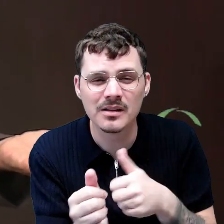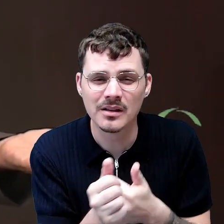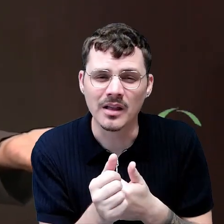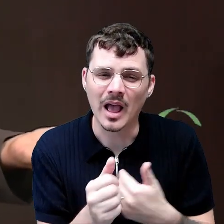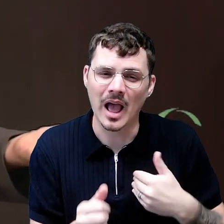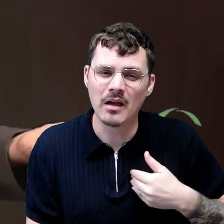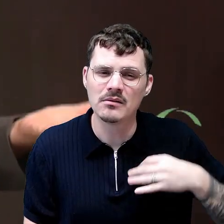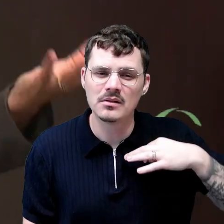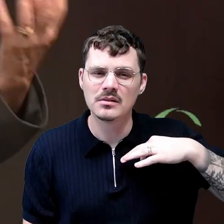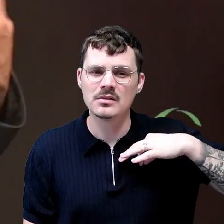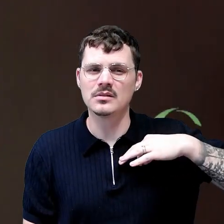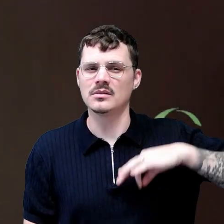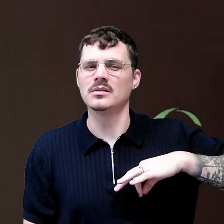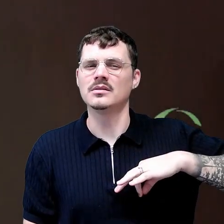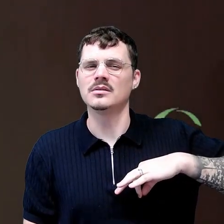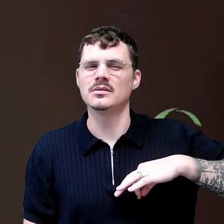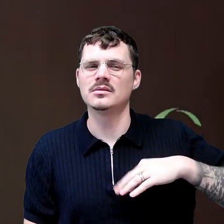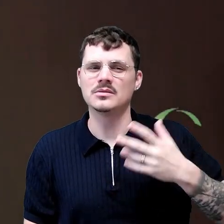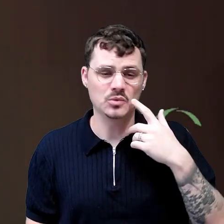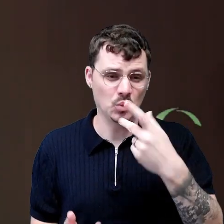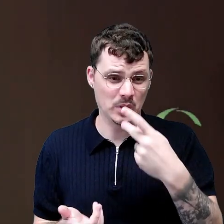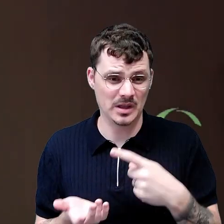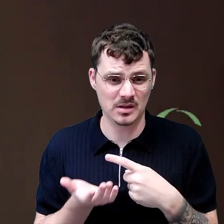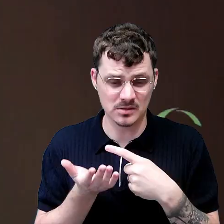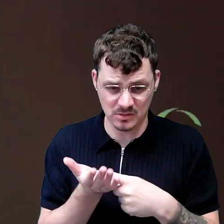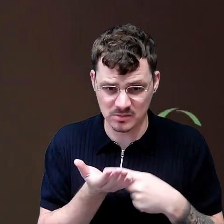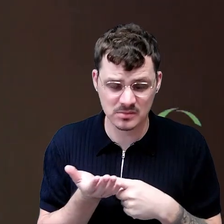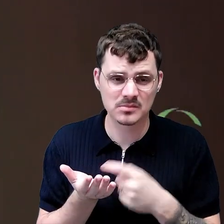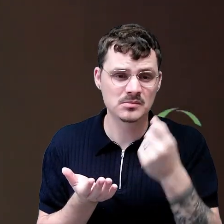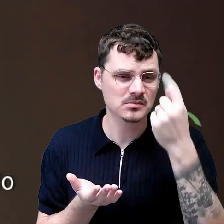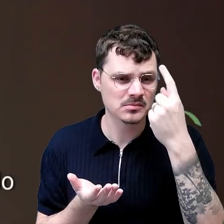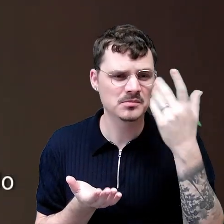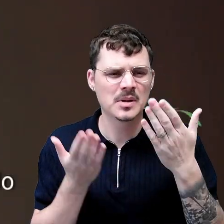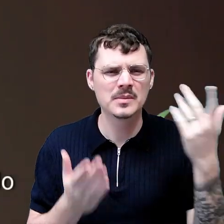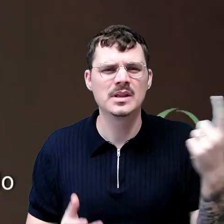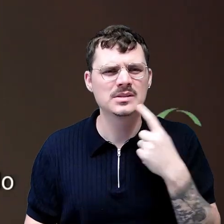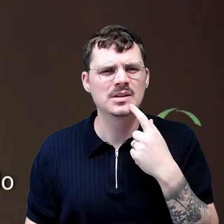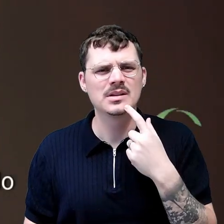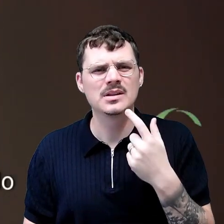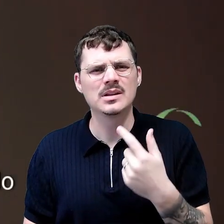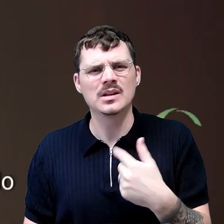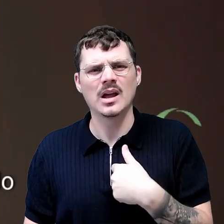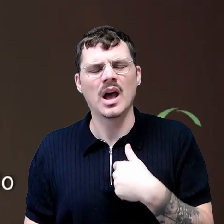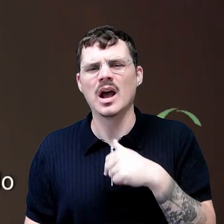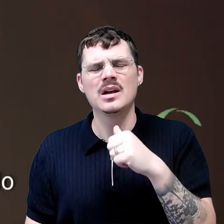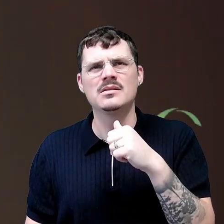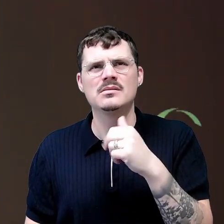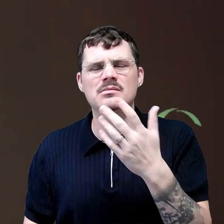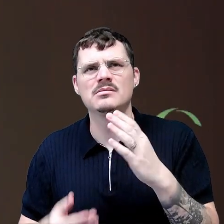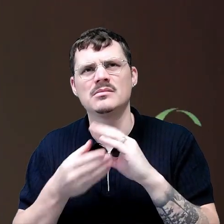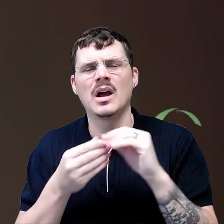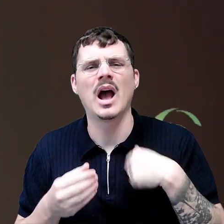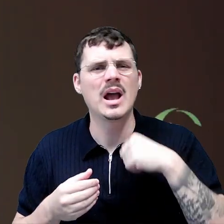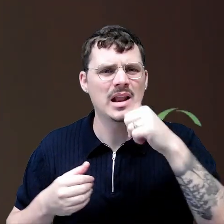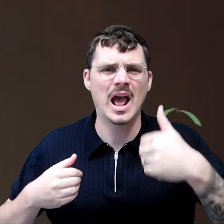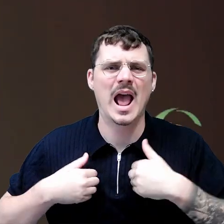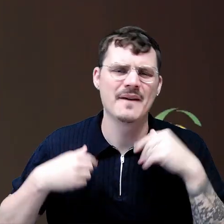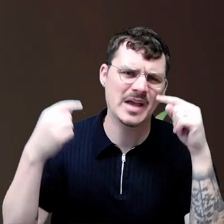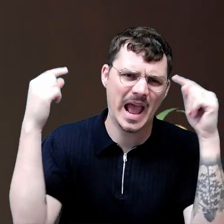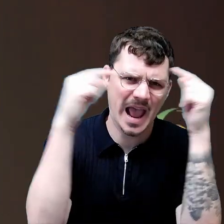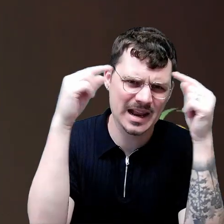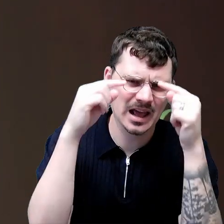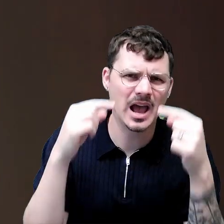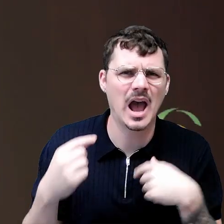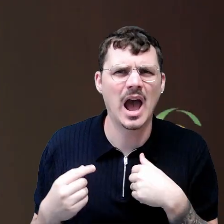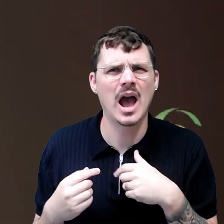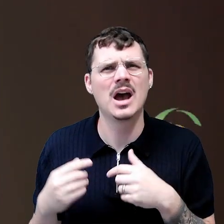if, as we talk, they say, well, I don't really have a bad headache, but I do this.